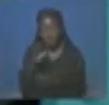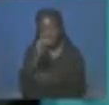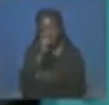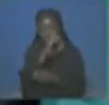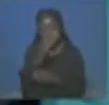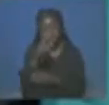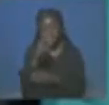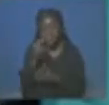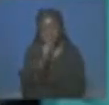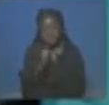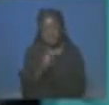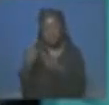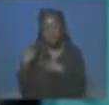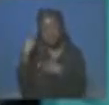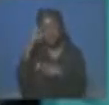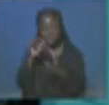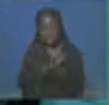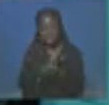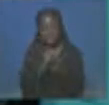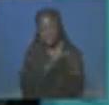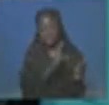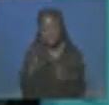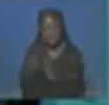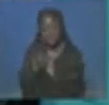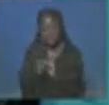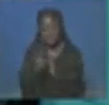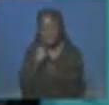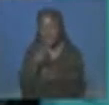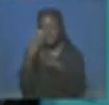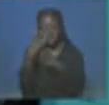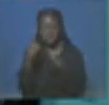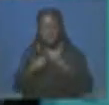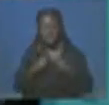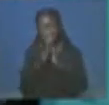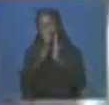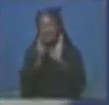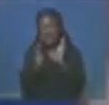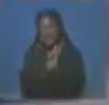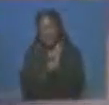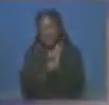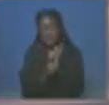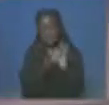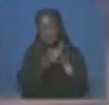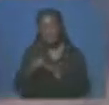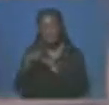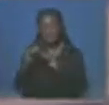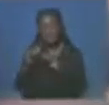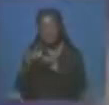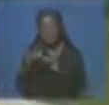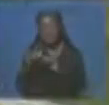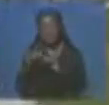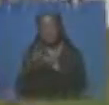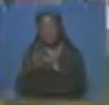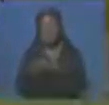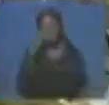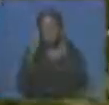disaster preparedness, the Honorable Miles Sirota, maintains that the Bahamas has legislation in place and is moving proactively to address